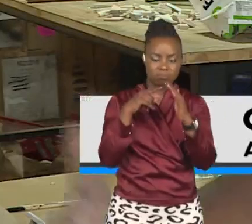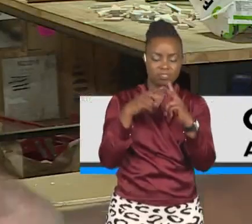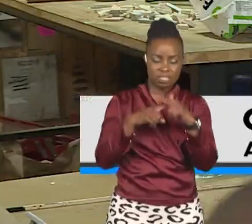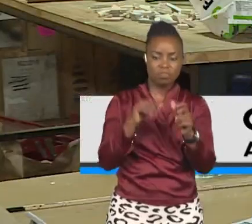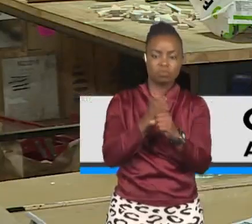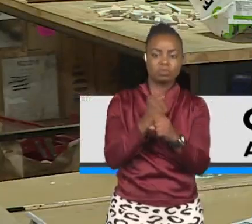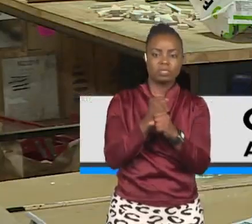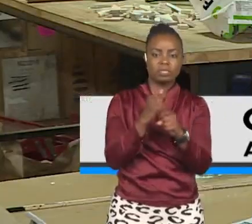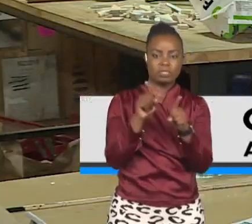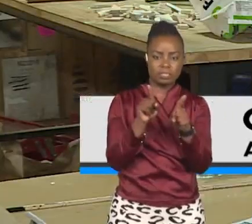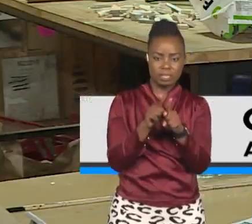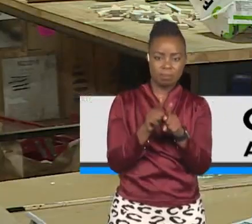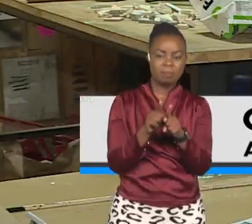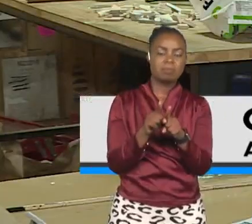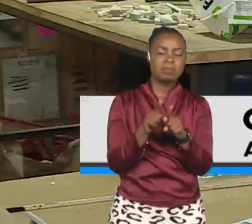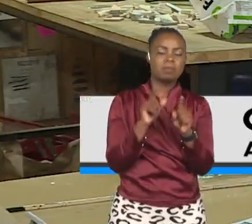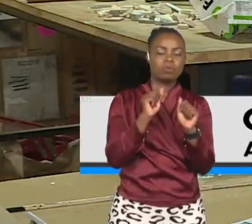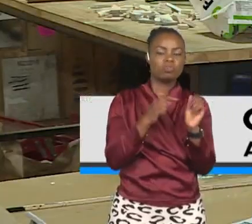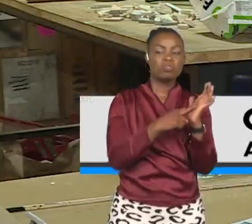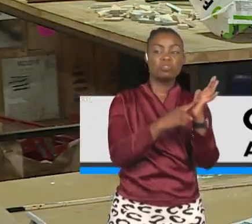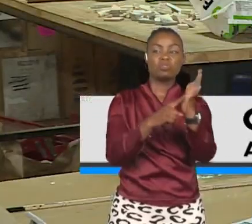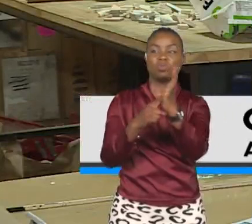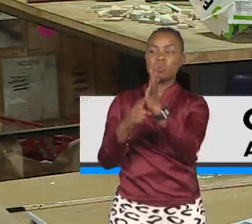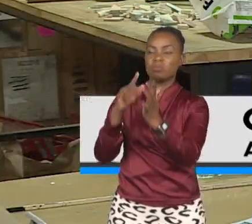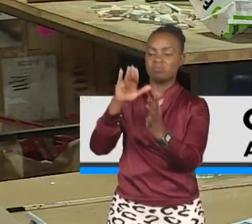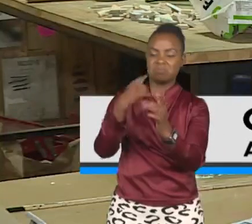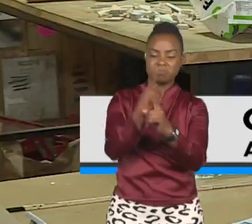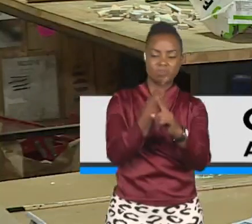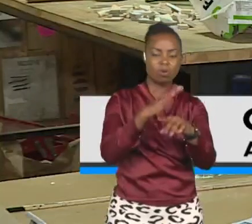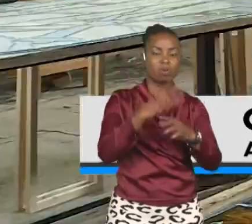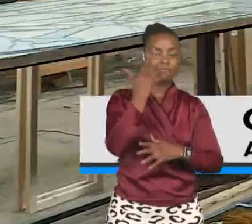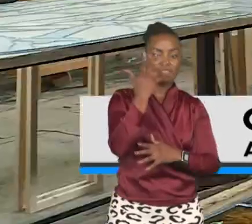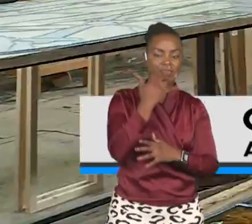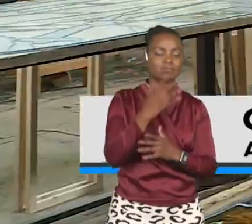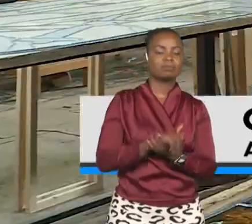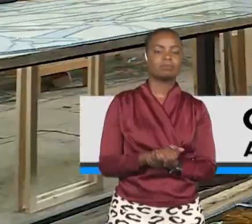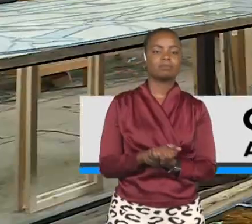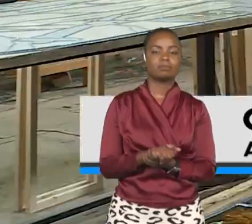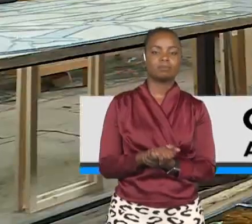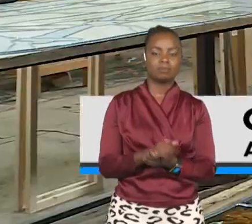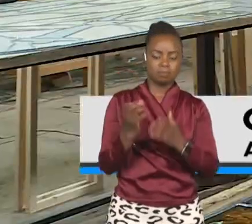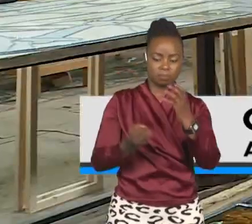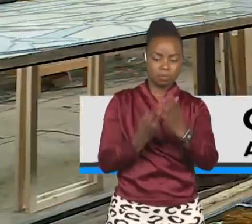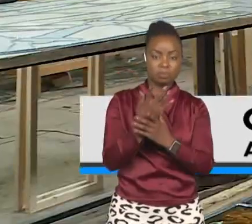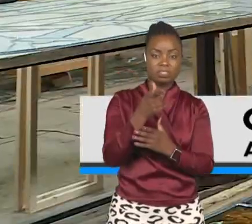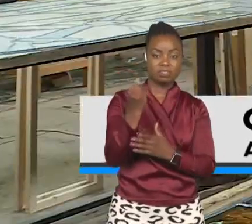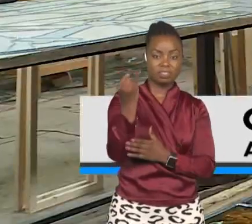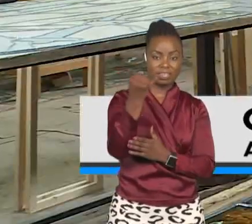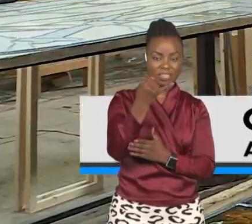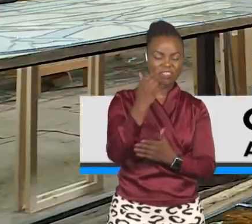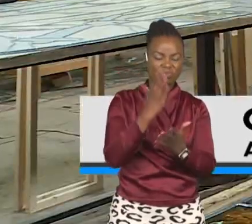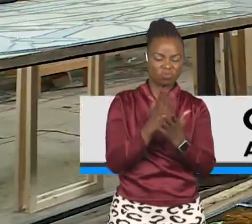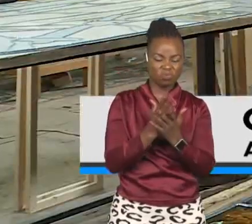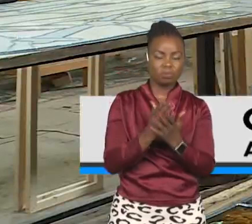in a contemporary show as a gallery piece, you know. So that's the direction. Producing this kind of art can be